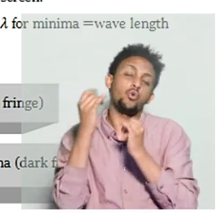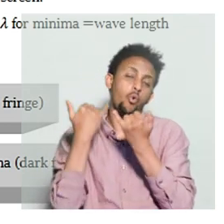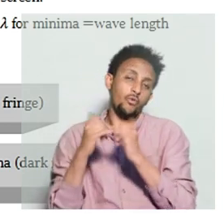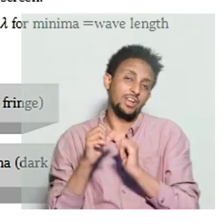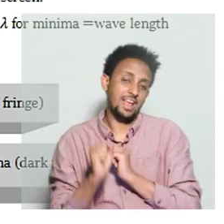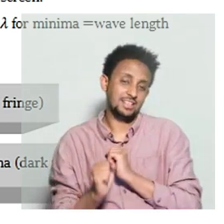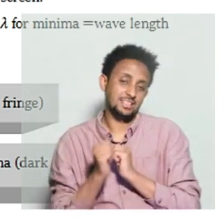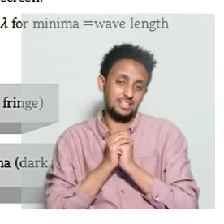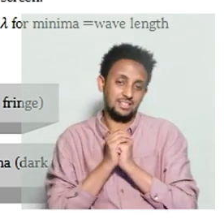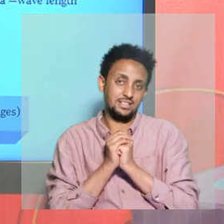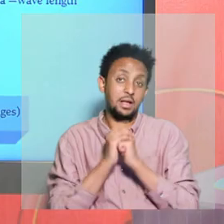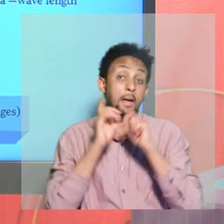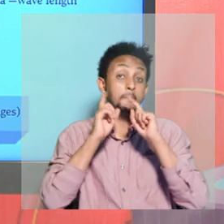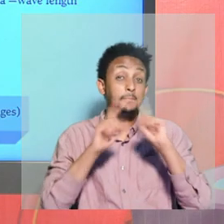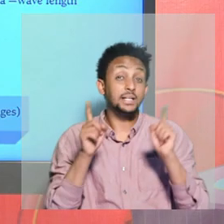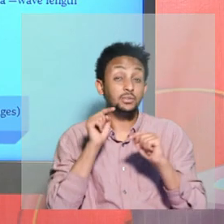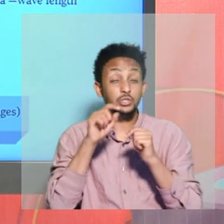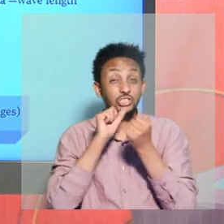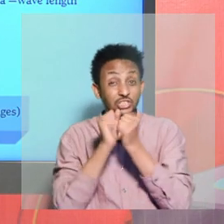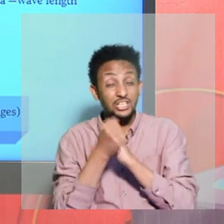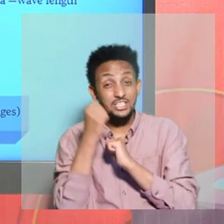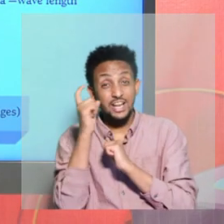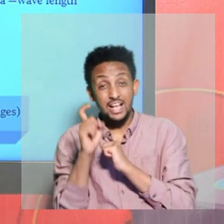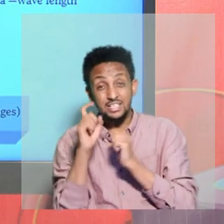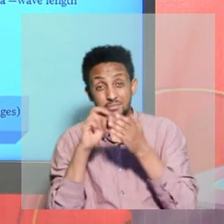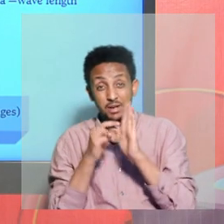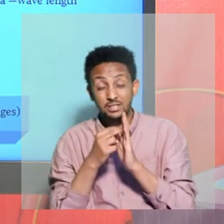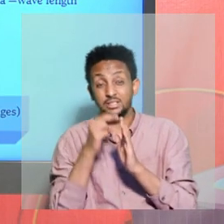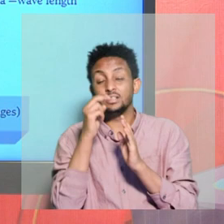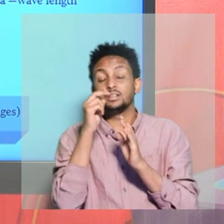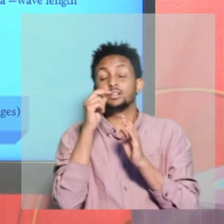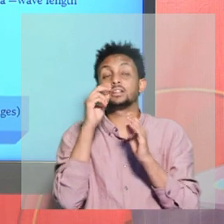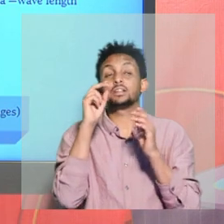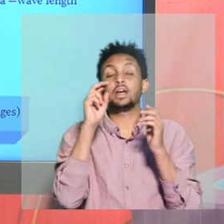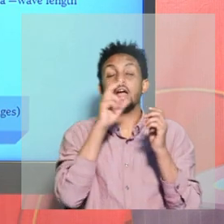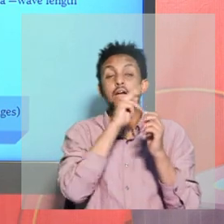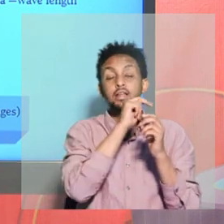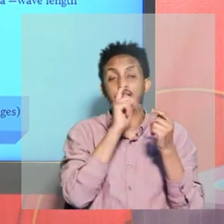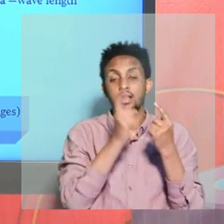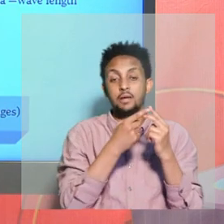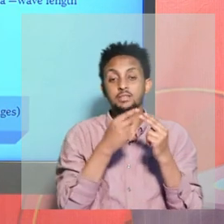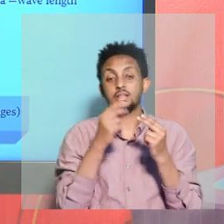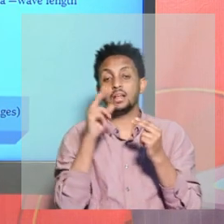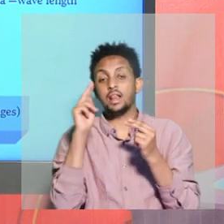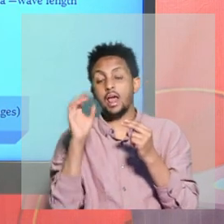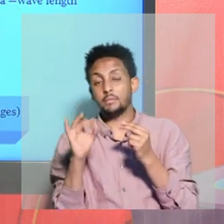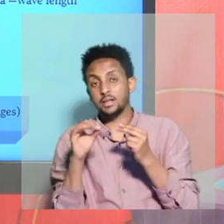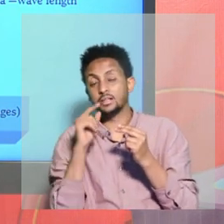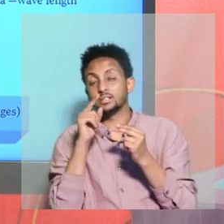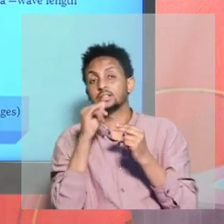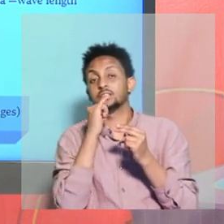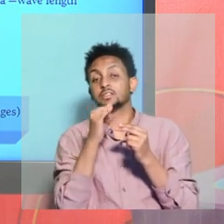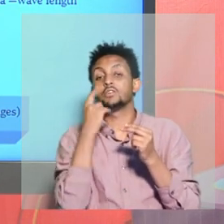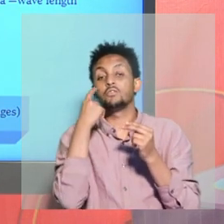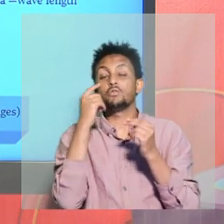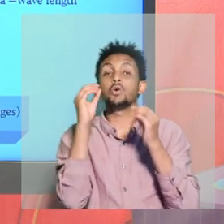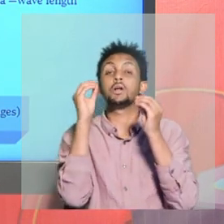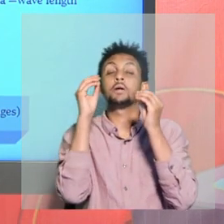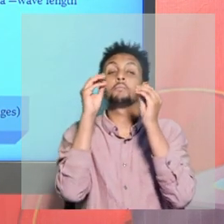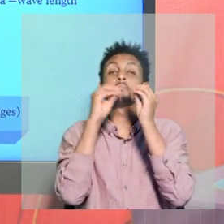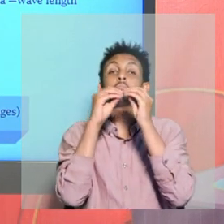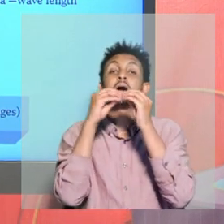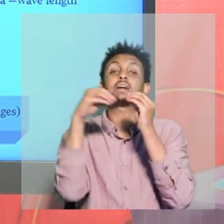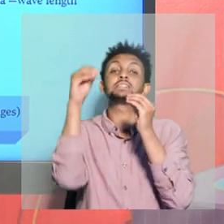over s. But as change in x is m times lambda d over s, it is for maxima or